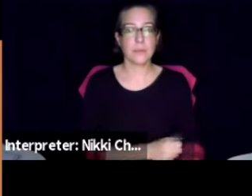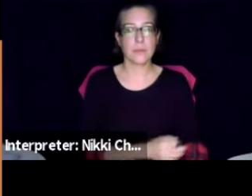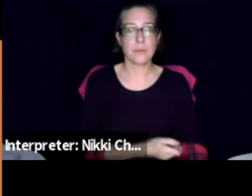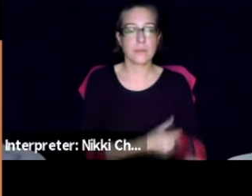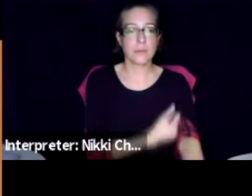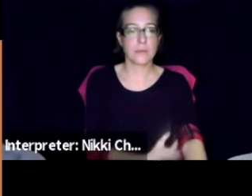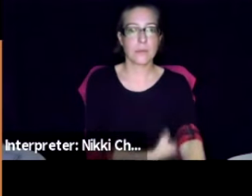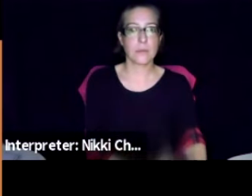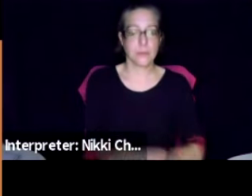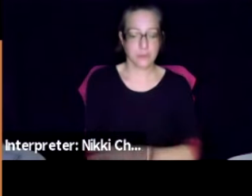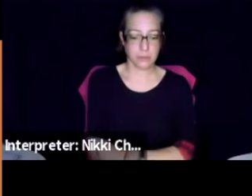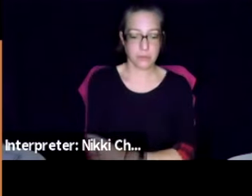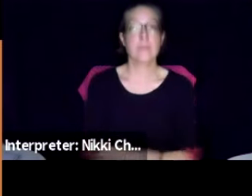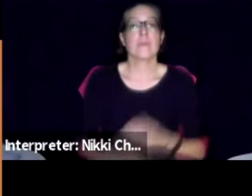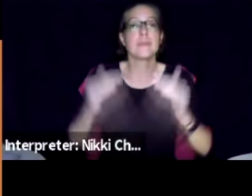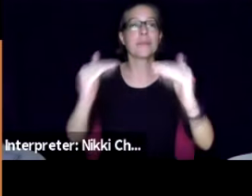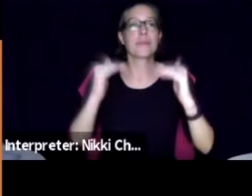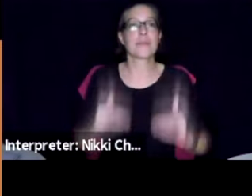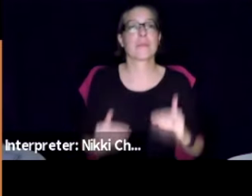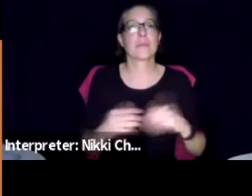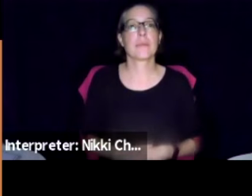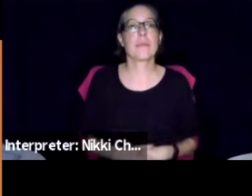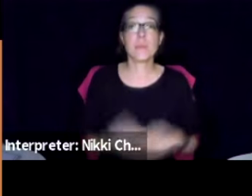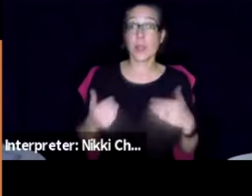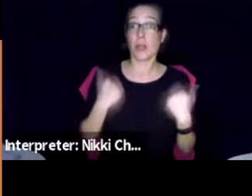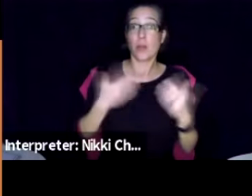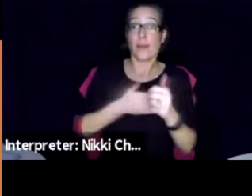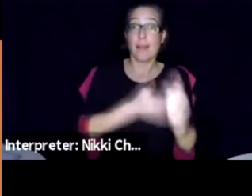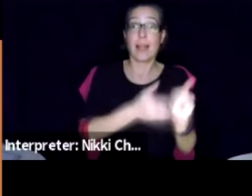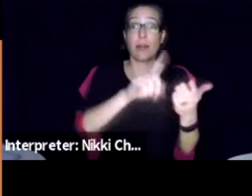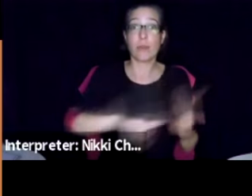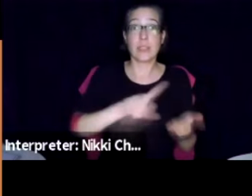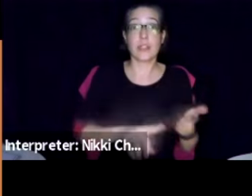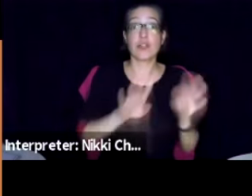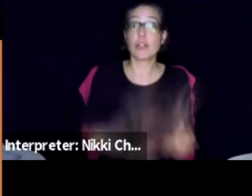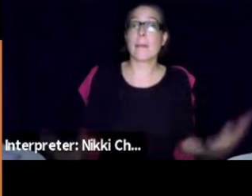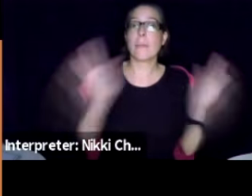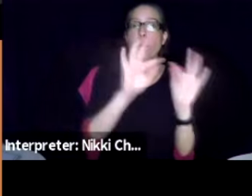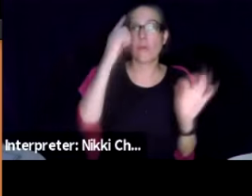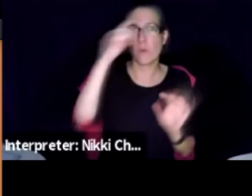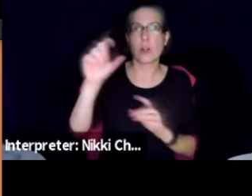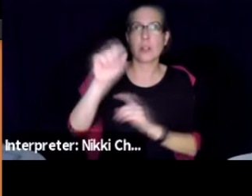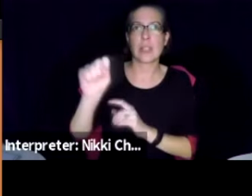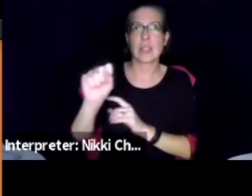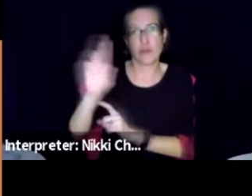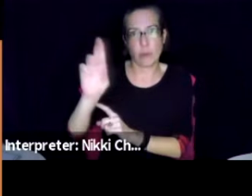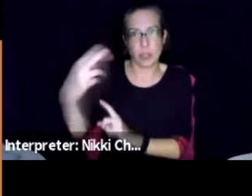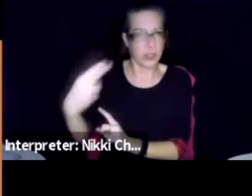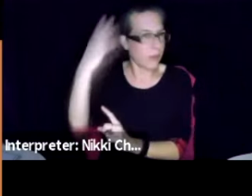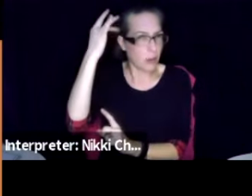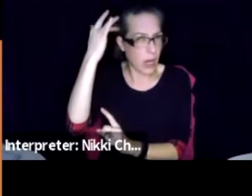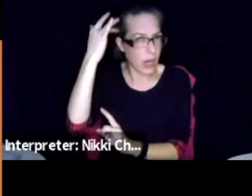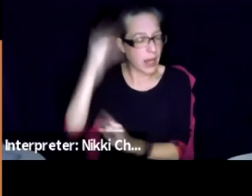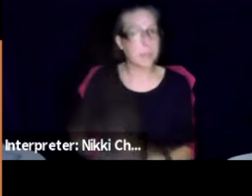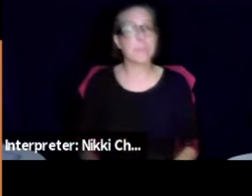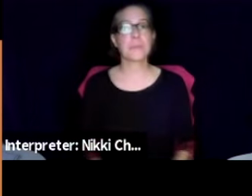All right. Why do you think youth-led research is so important in sexual and reproductive health? So like we